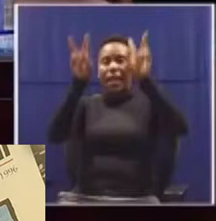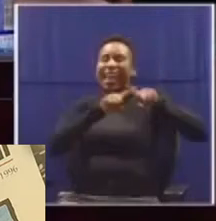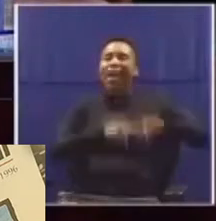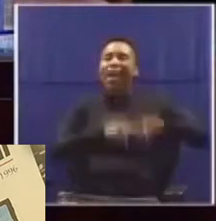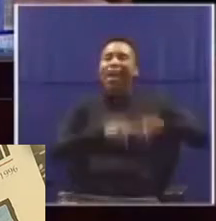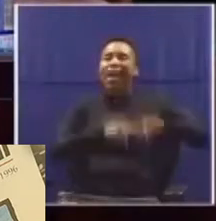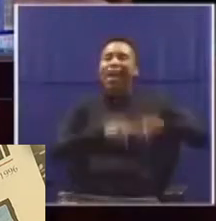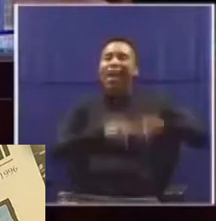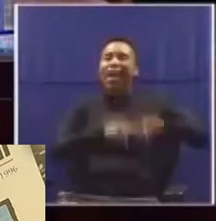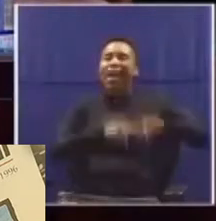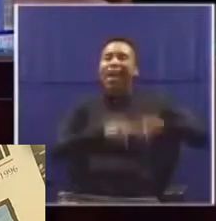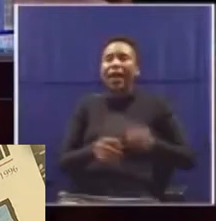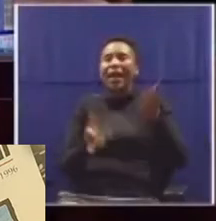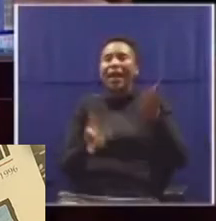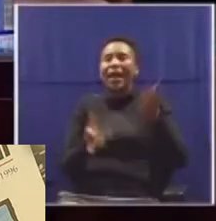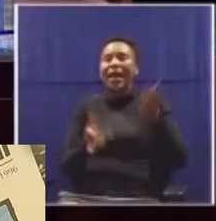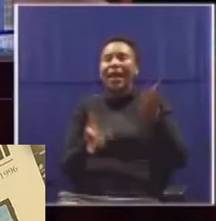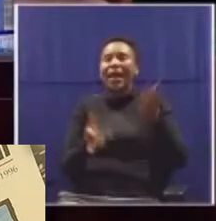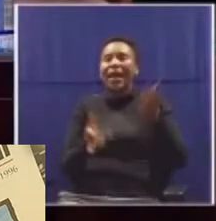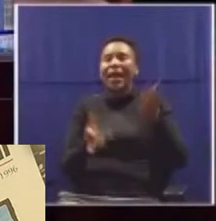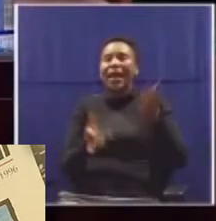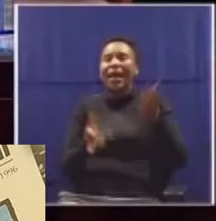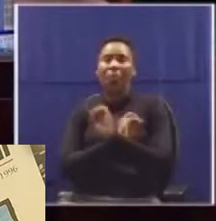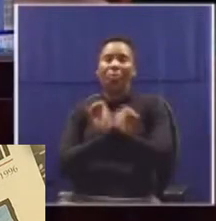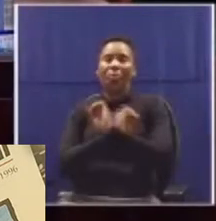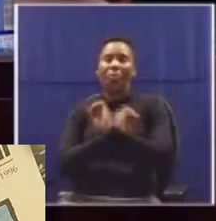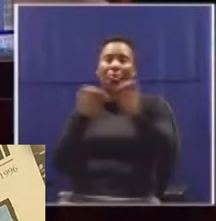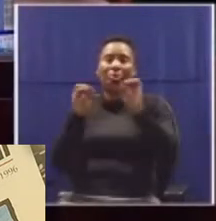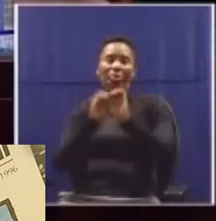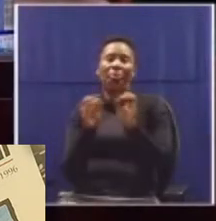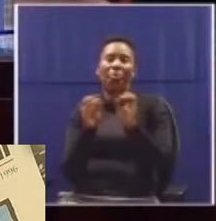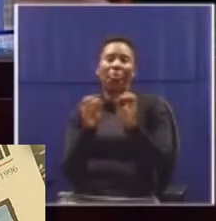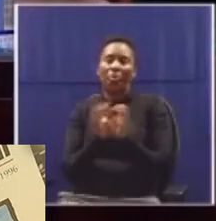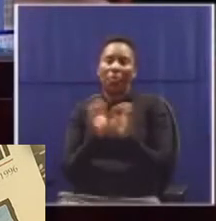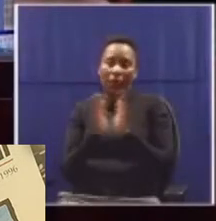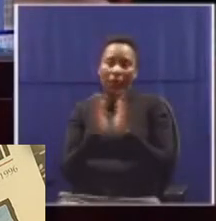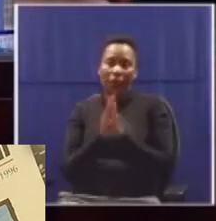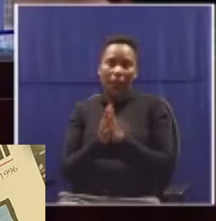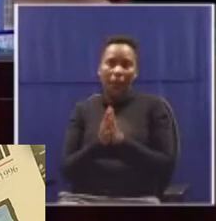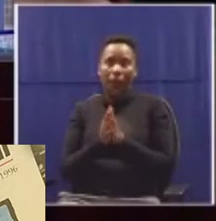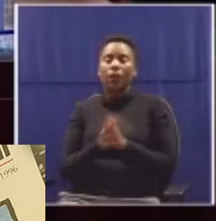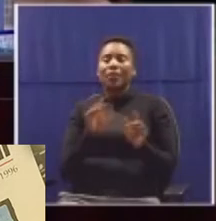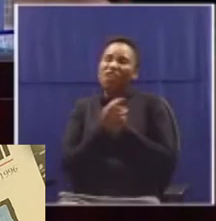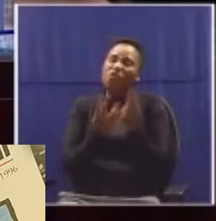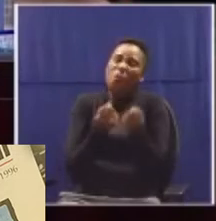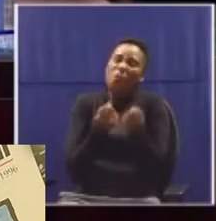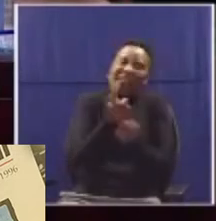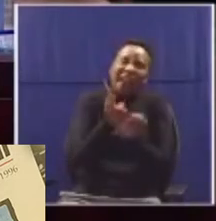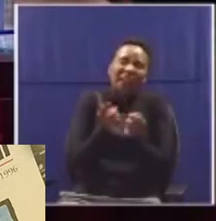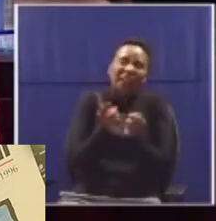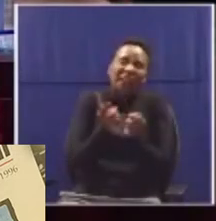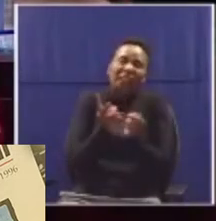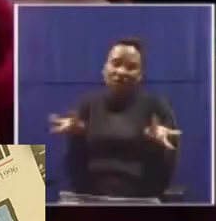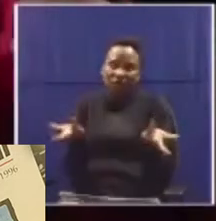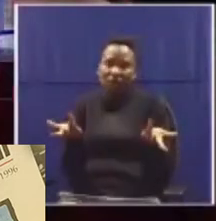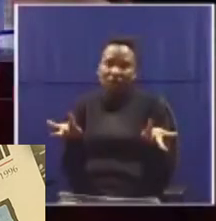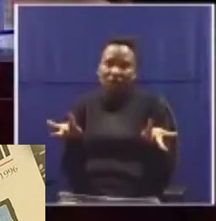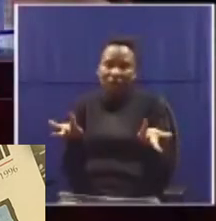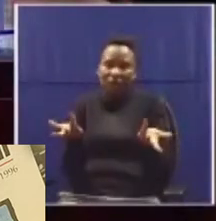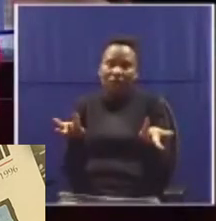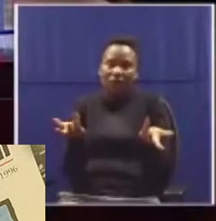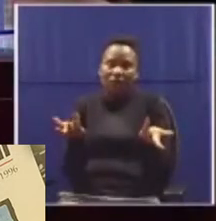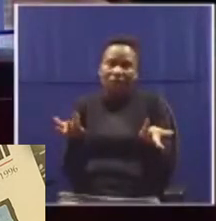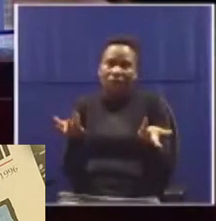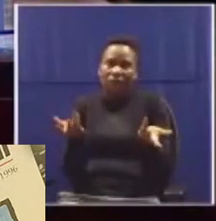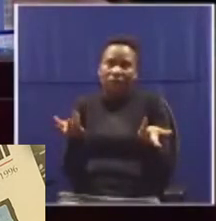renewable energy sources what pack between the ANC and the races National Party regime